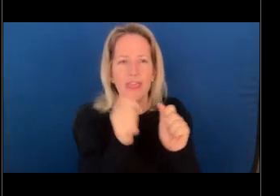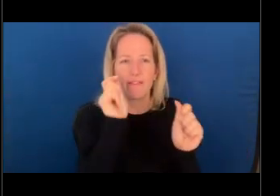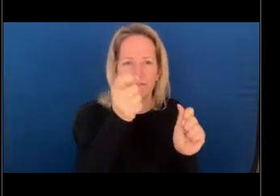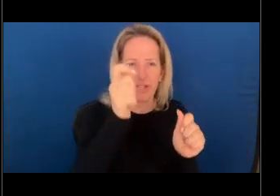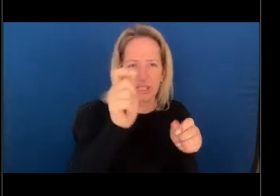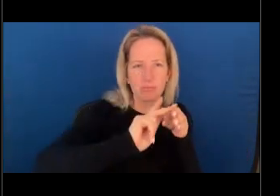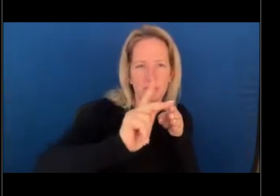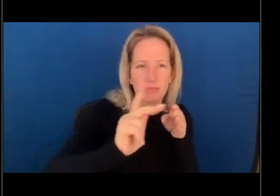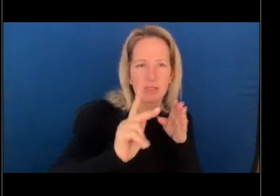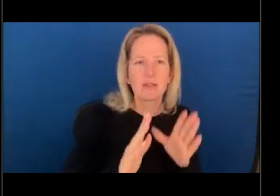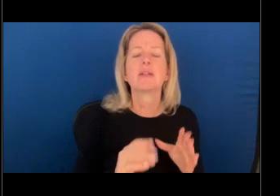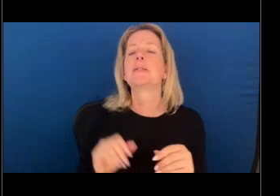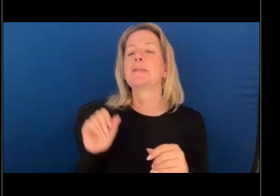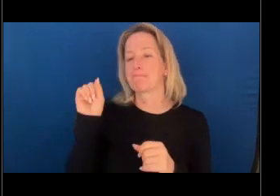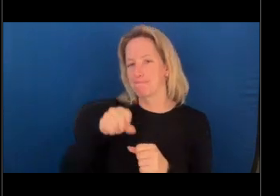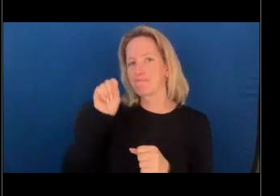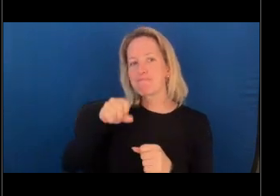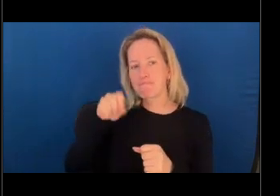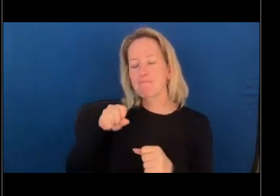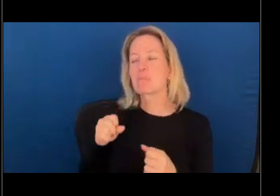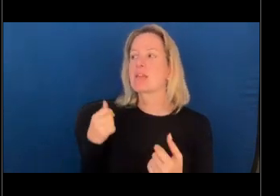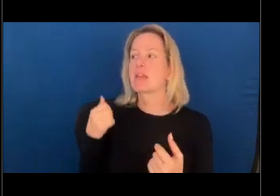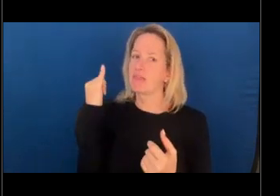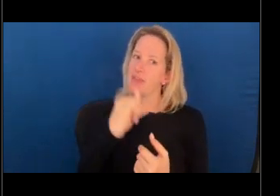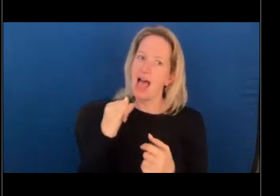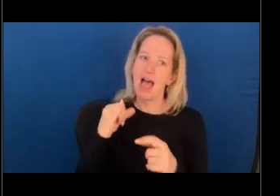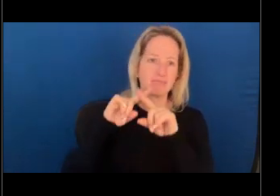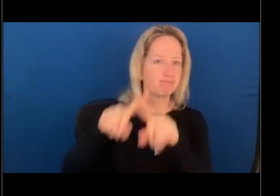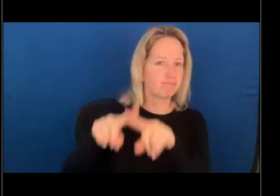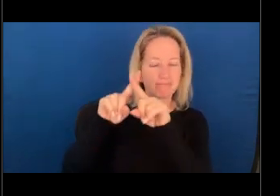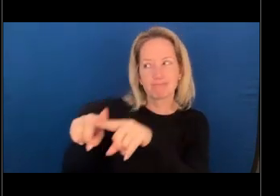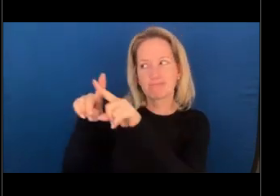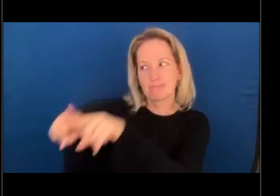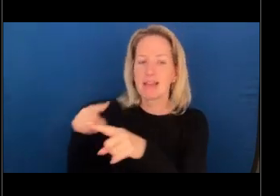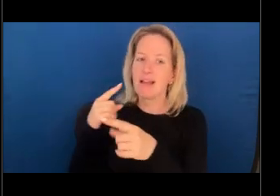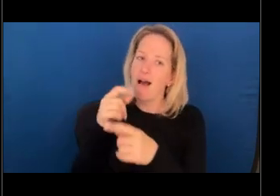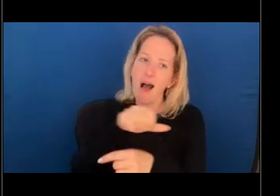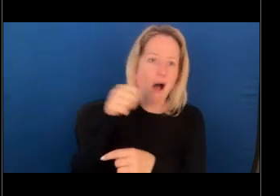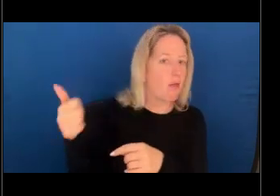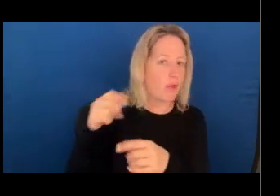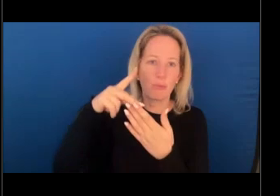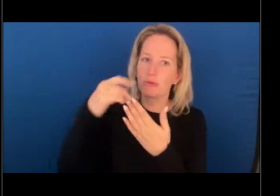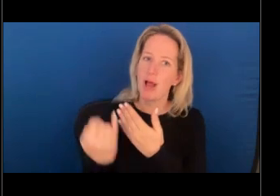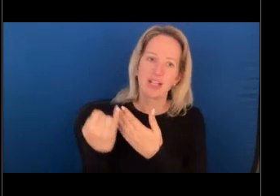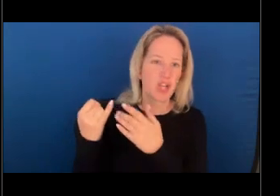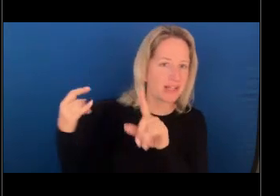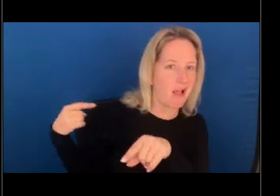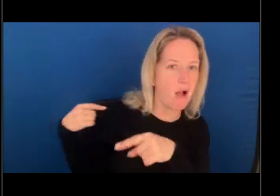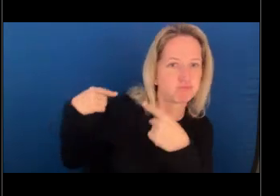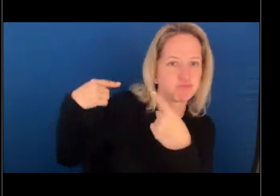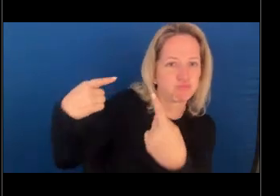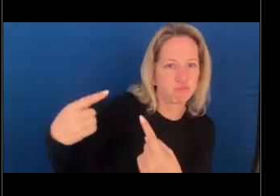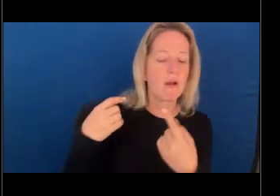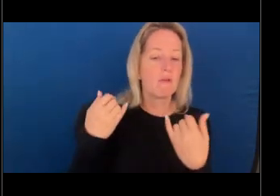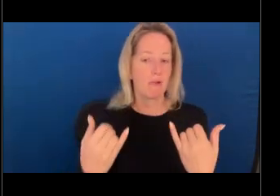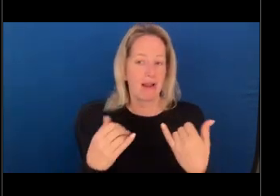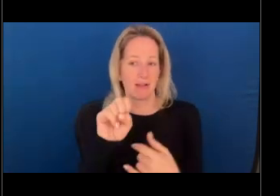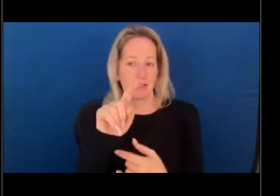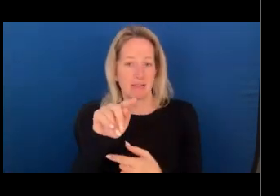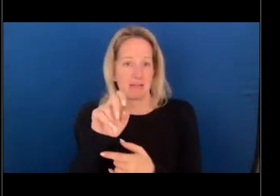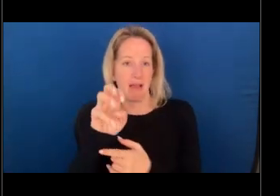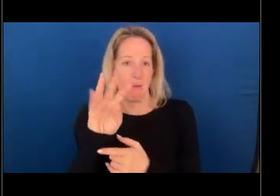mentioned, this builds on momentum from a couple of different projects. So currently in Stellwagen, they have what's called the Stellwagen Mapping